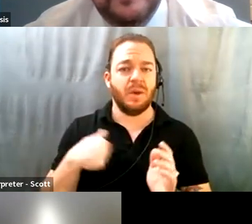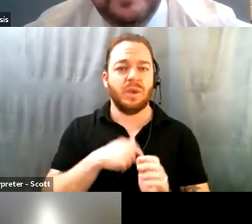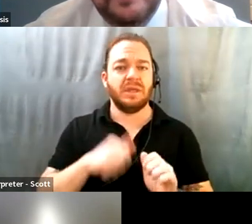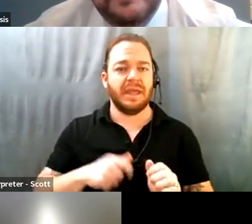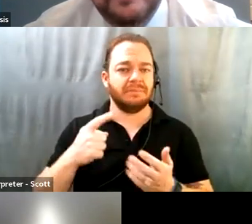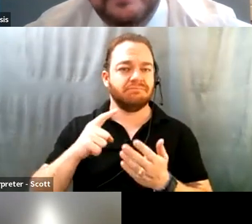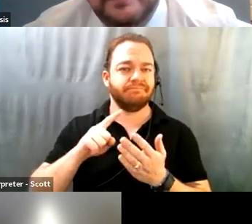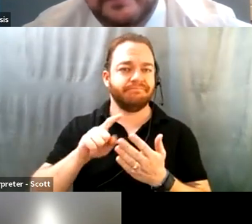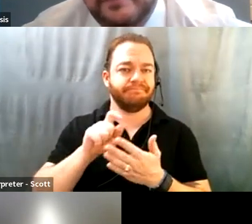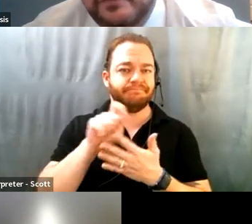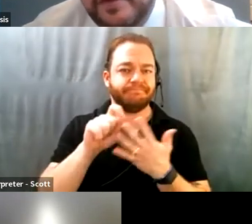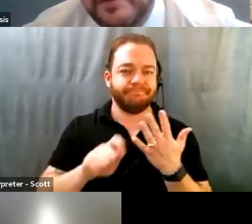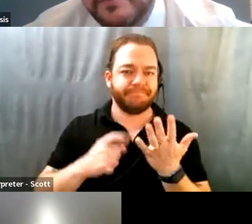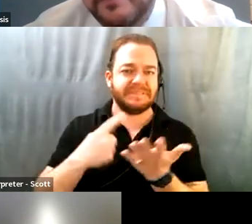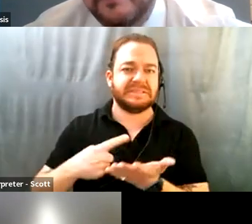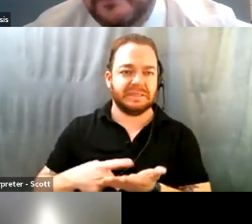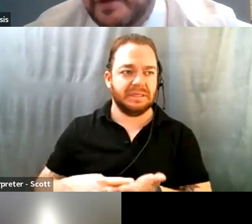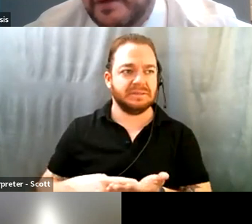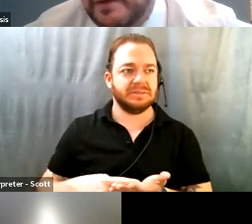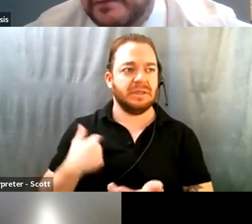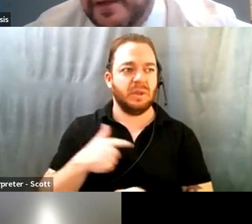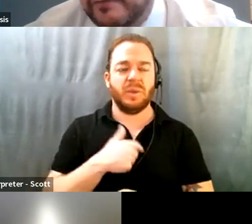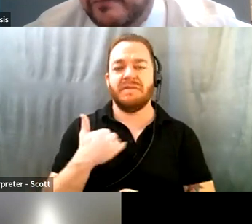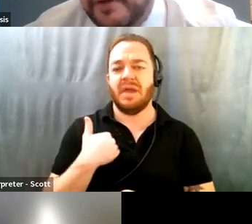rattle through them. And I think, so we've had a number of